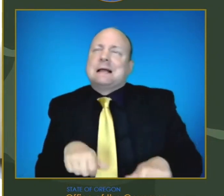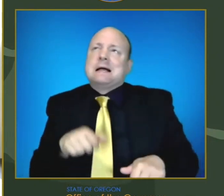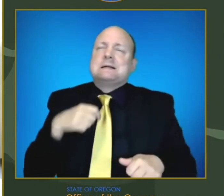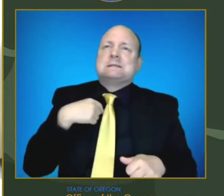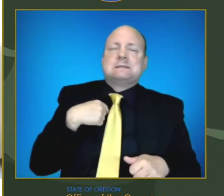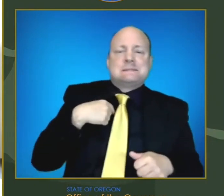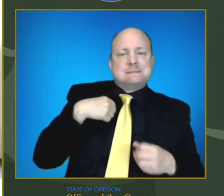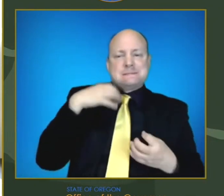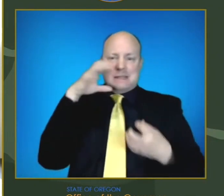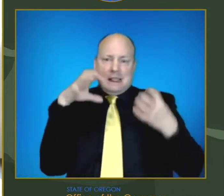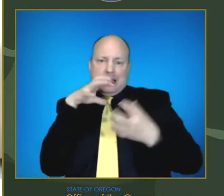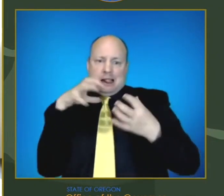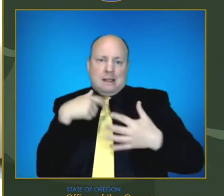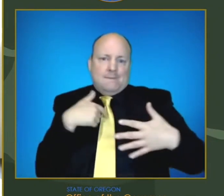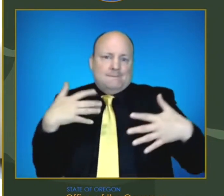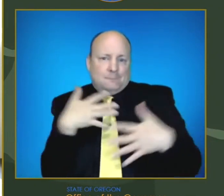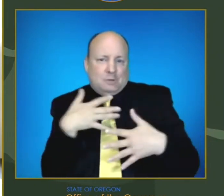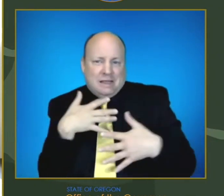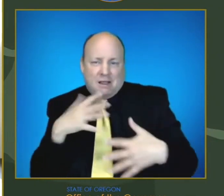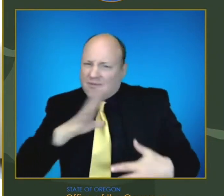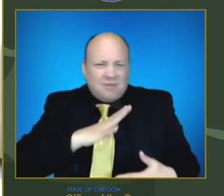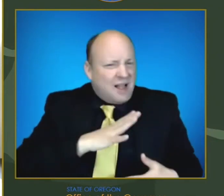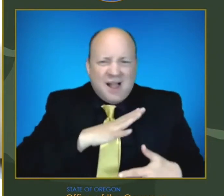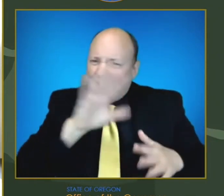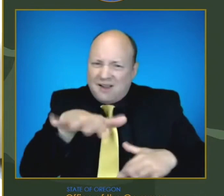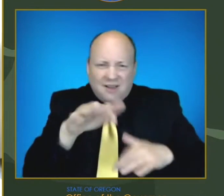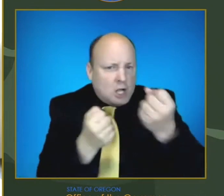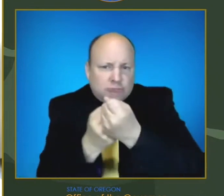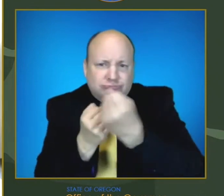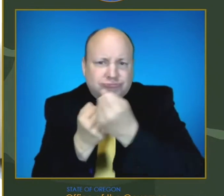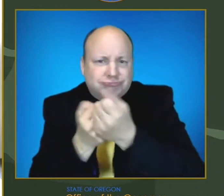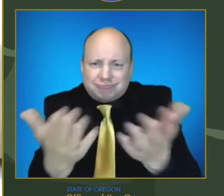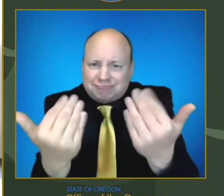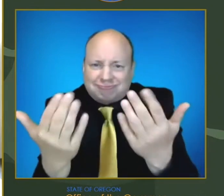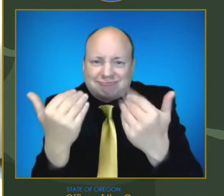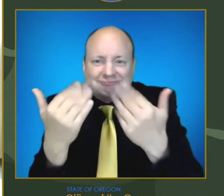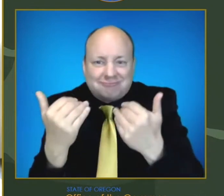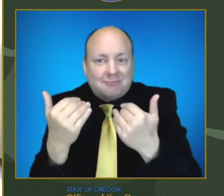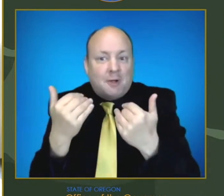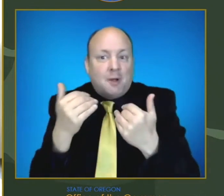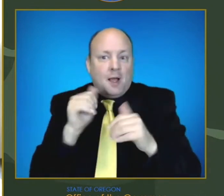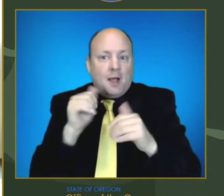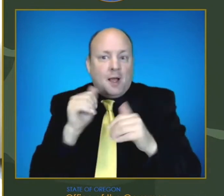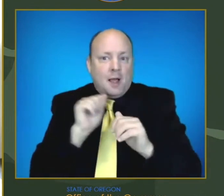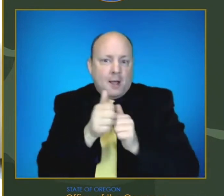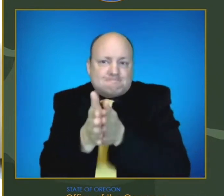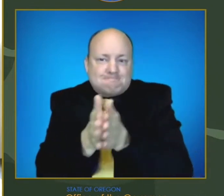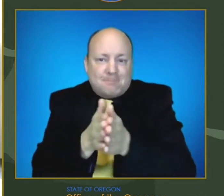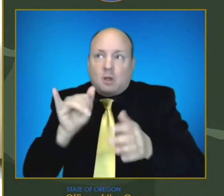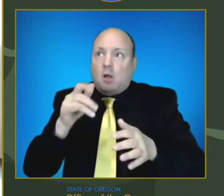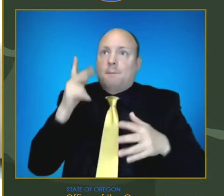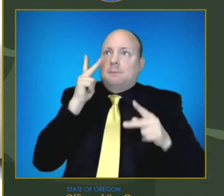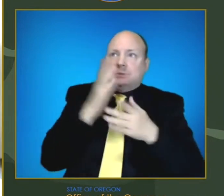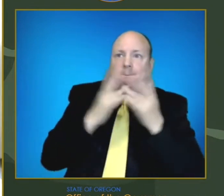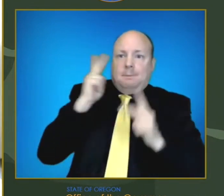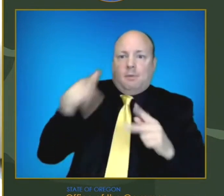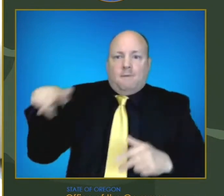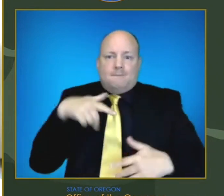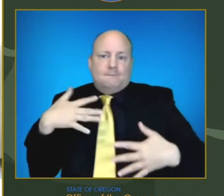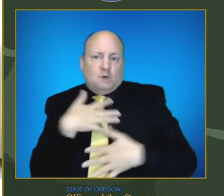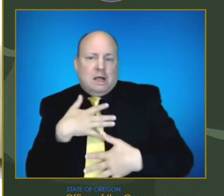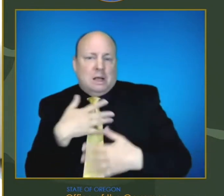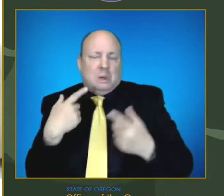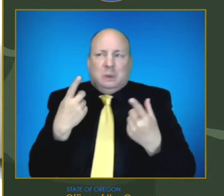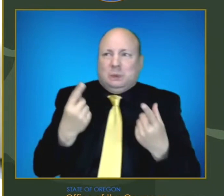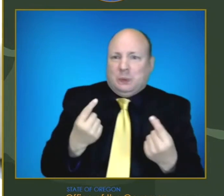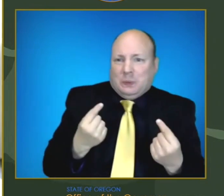these cases where people are afraid about an action or a decision, we've learned that